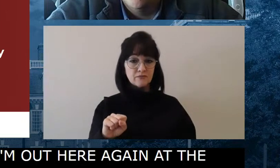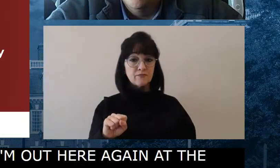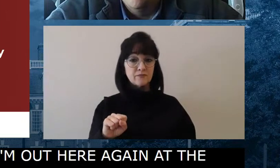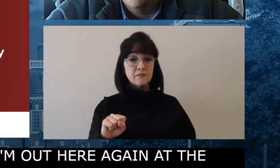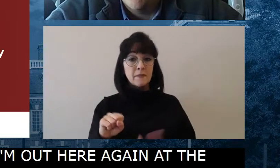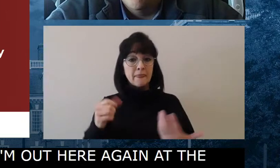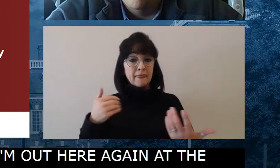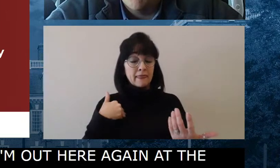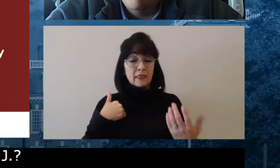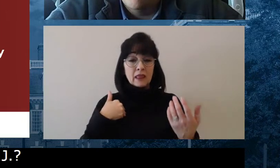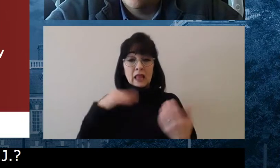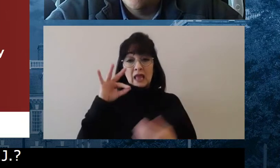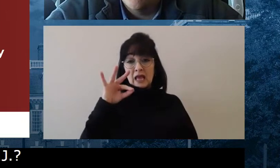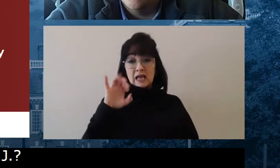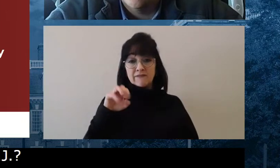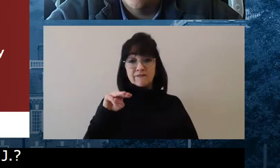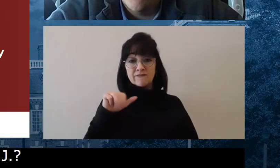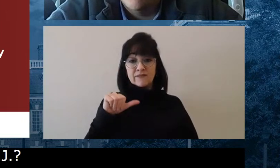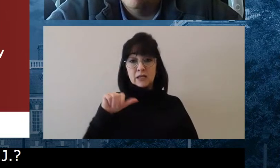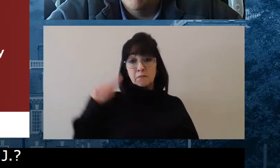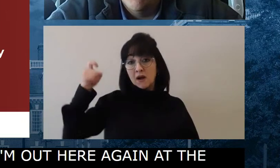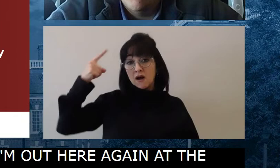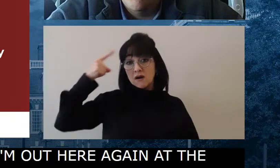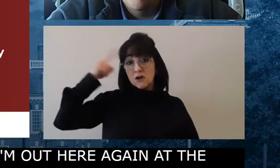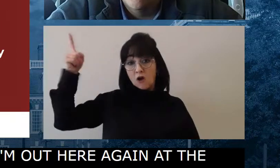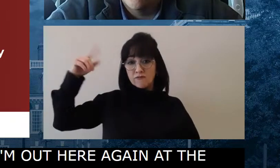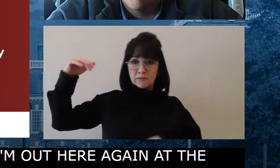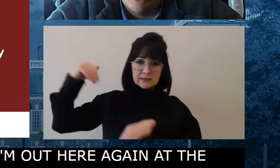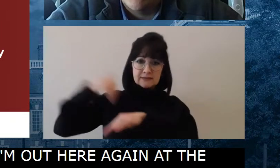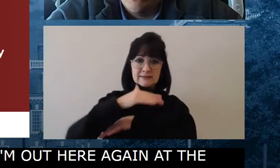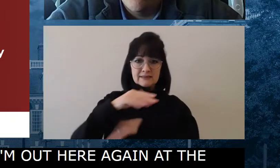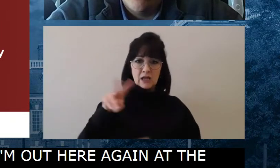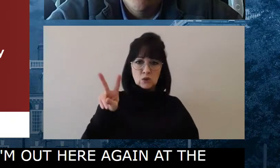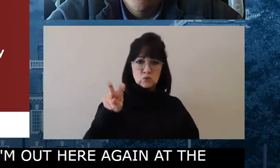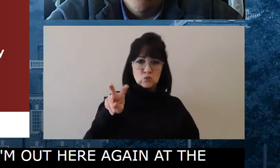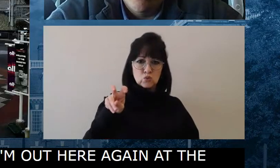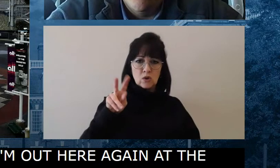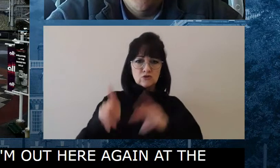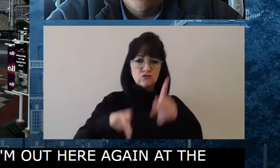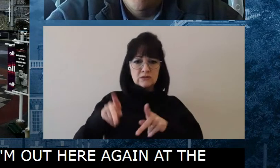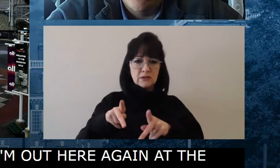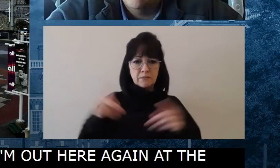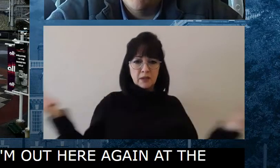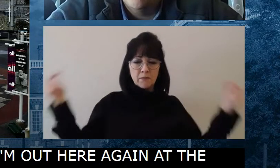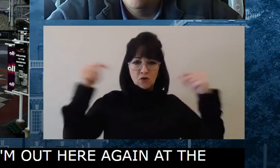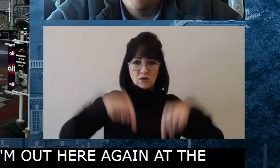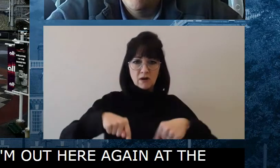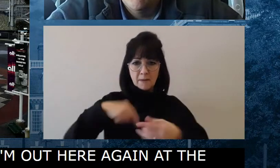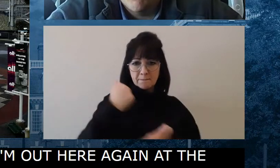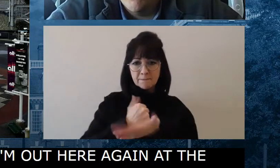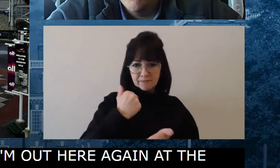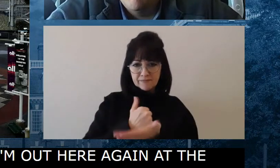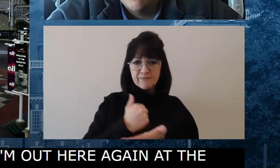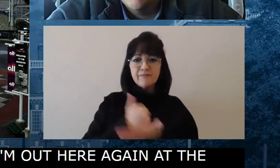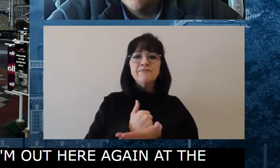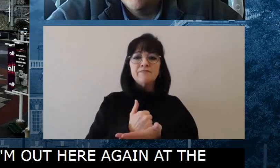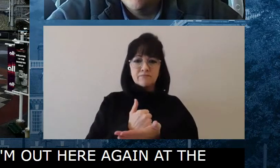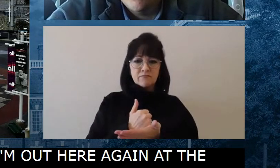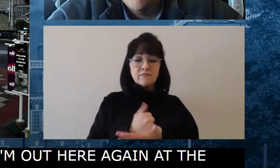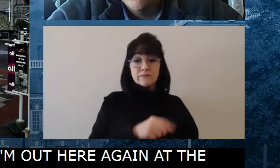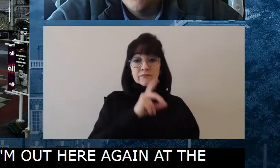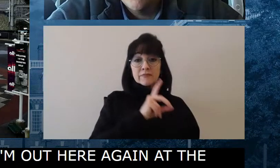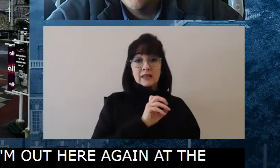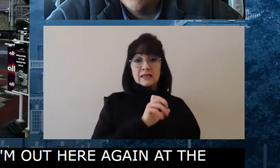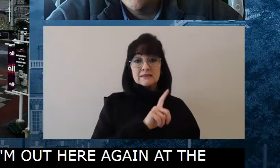with the administration and the site setup, but individuals from Kent County. DelDOT's been a huge partner in making